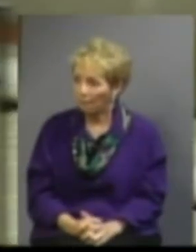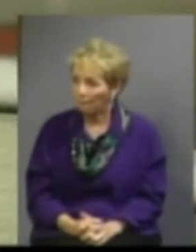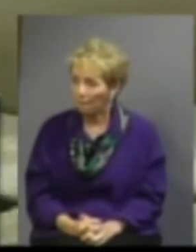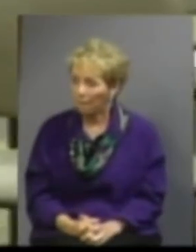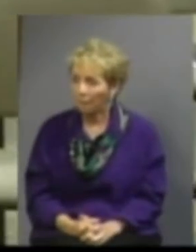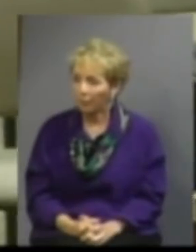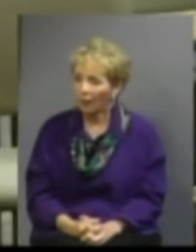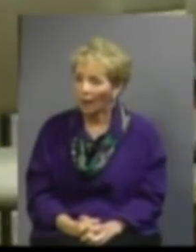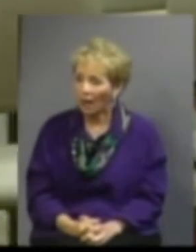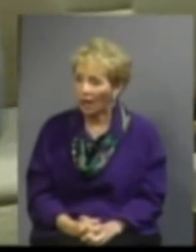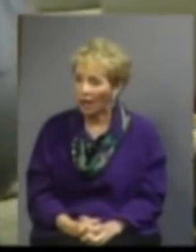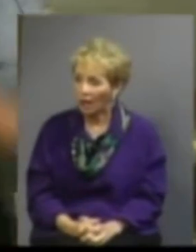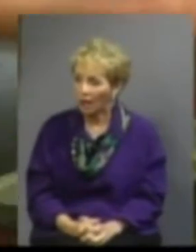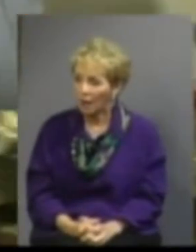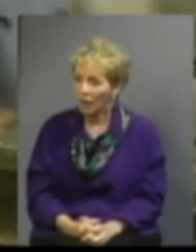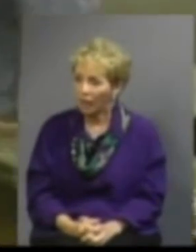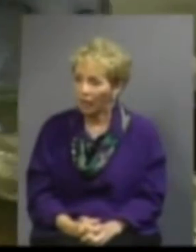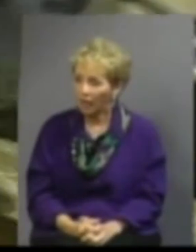on.